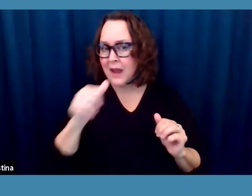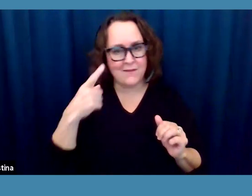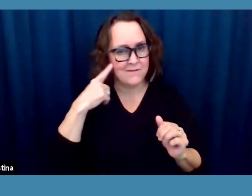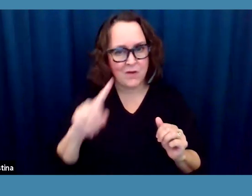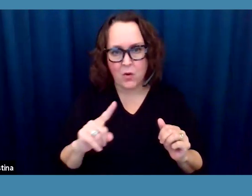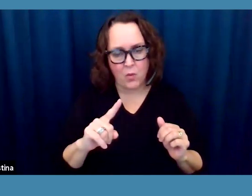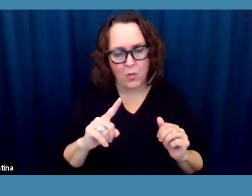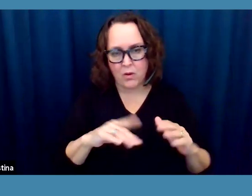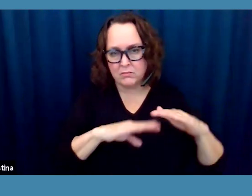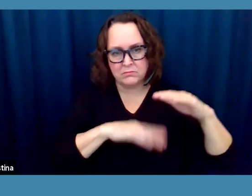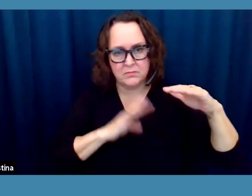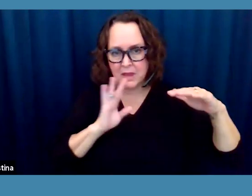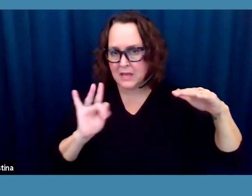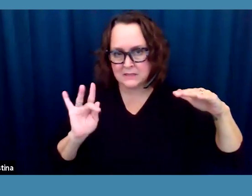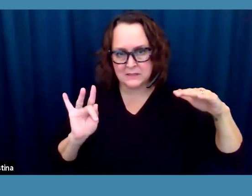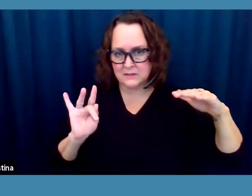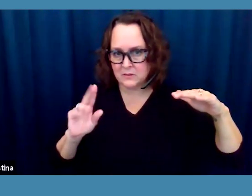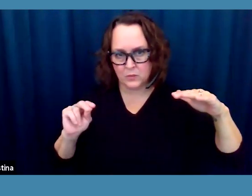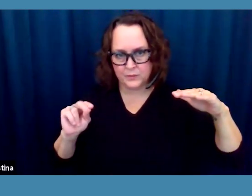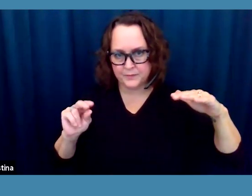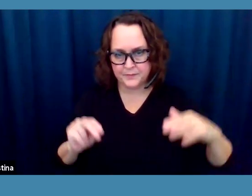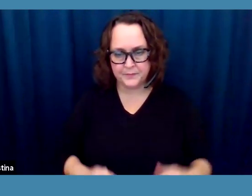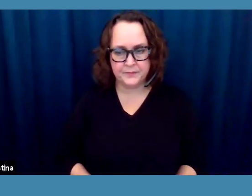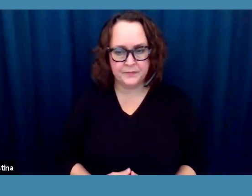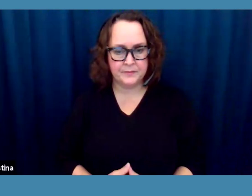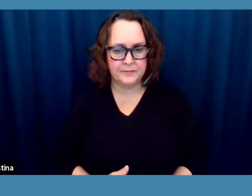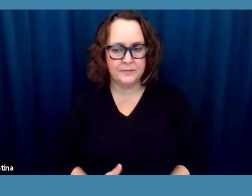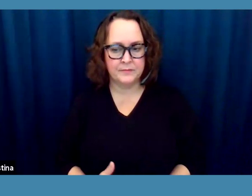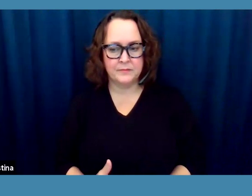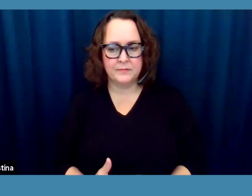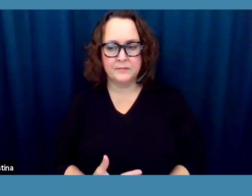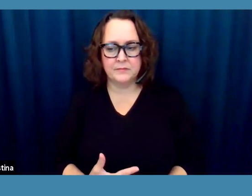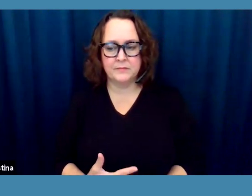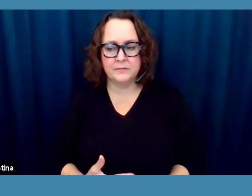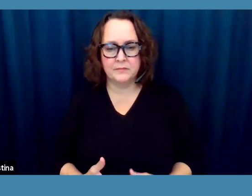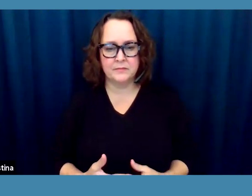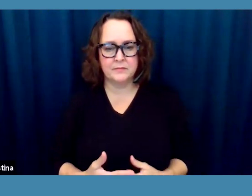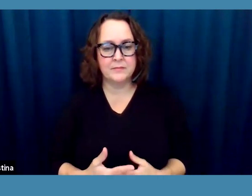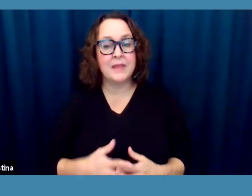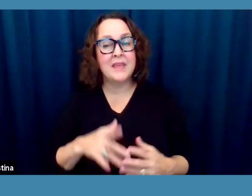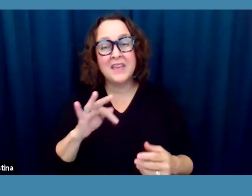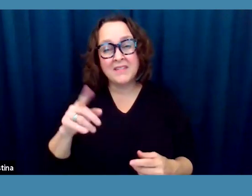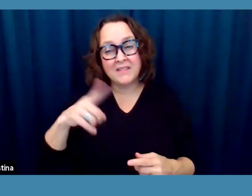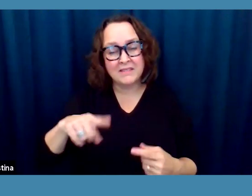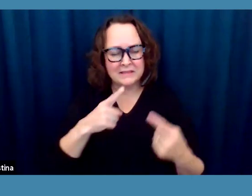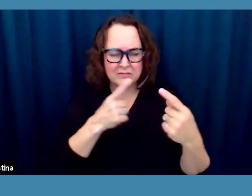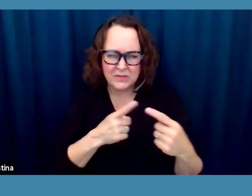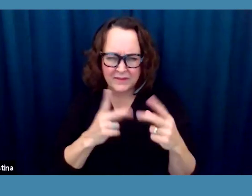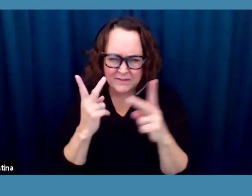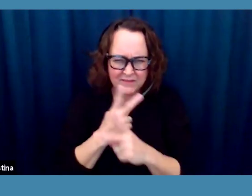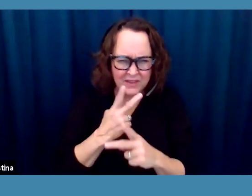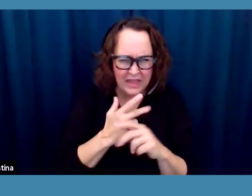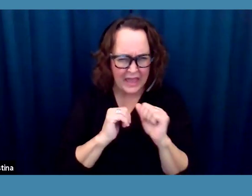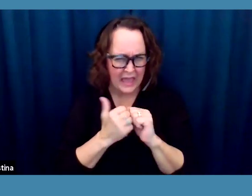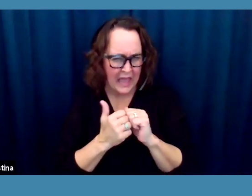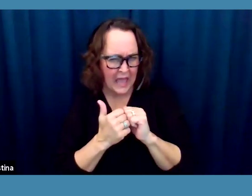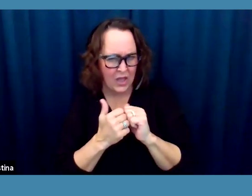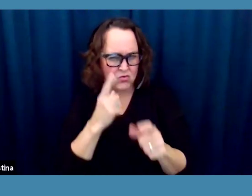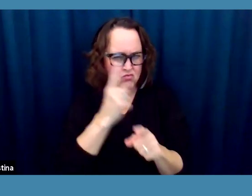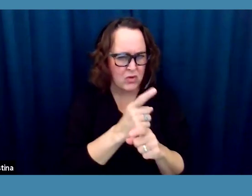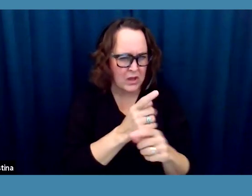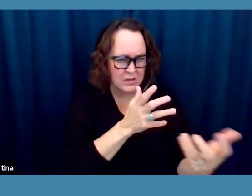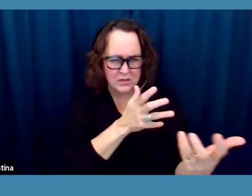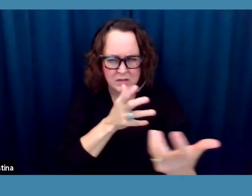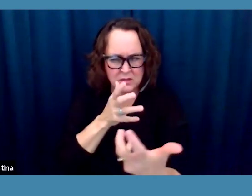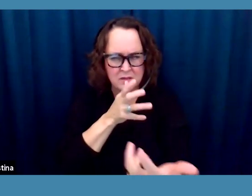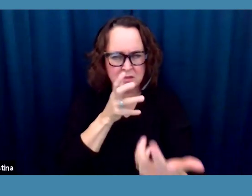for individuals under age 18. And if folks are having trouble figuring out how to get the right services